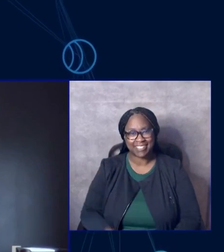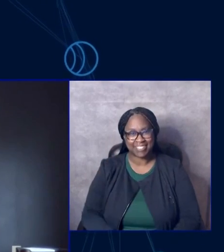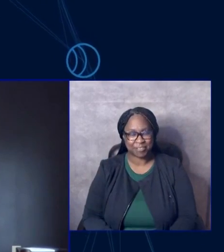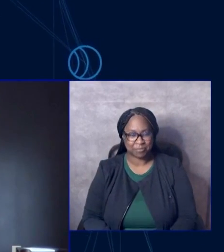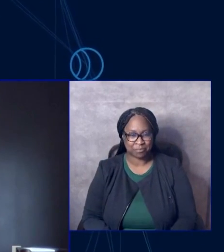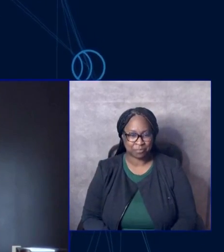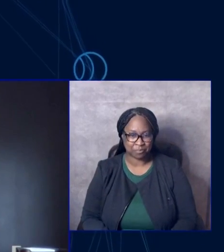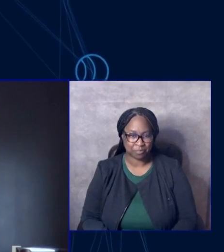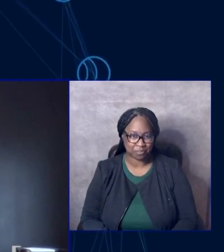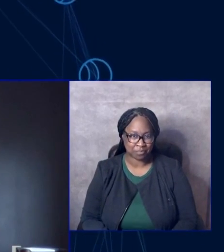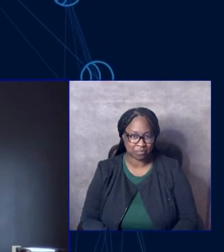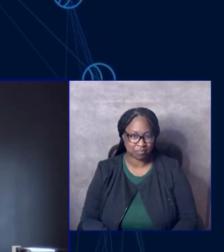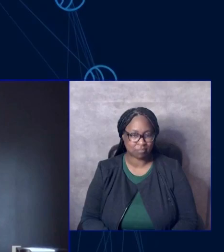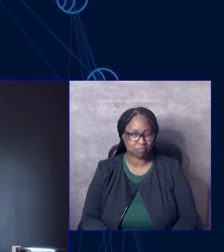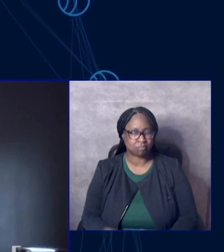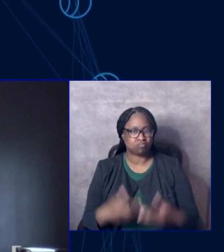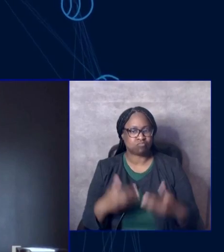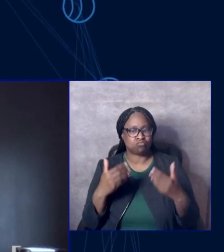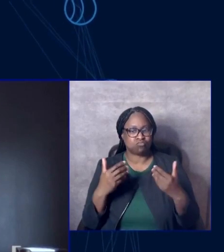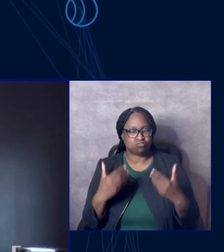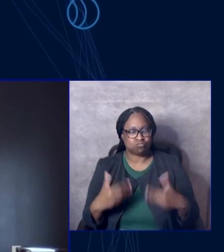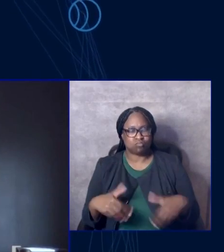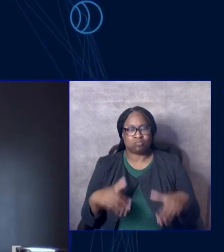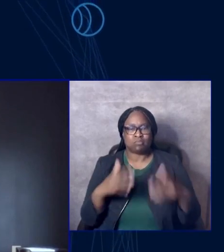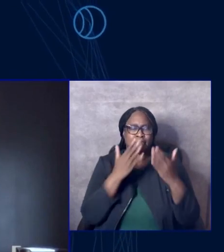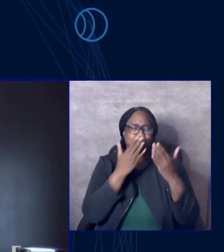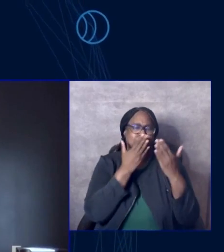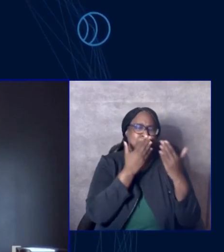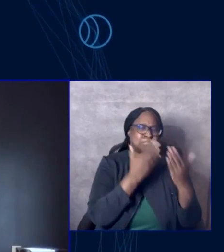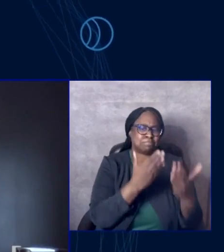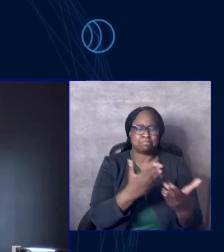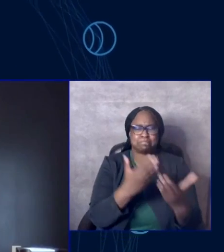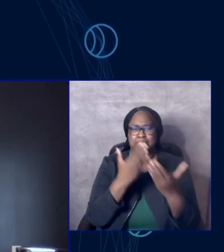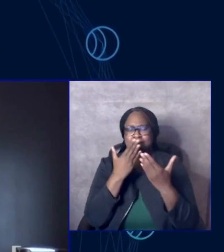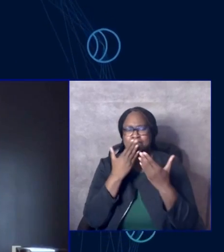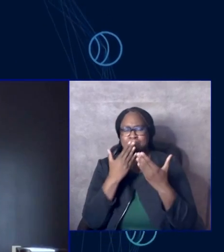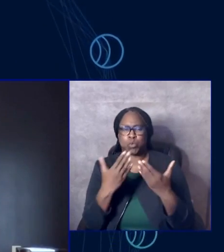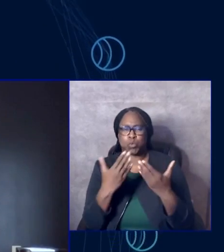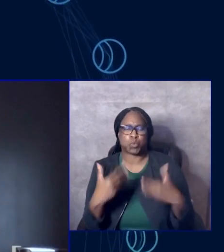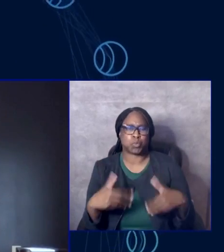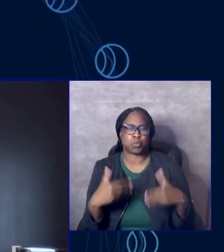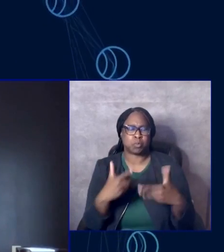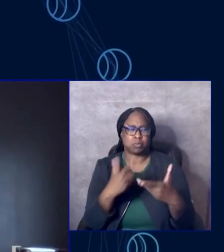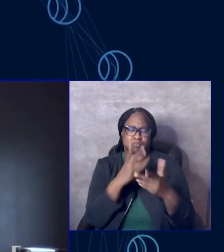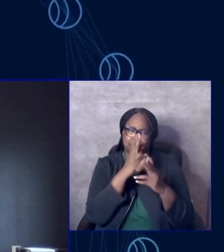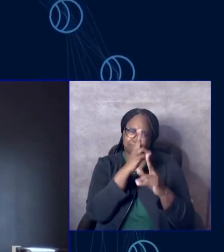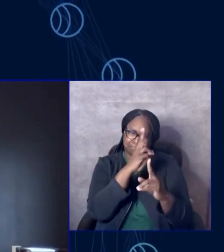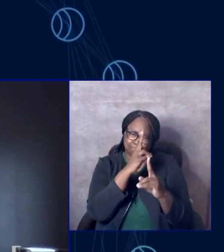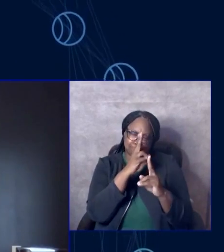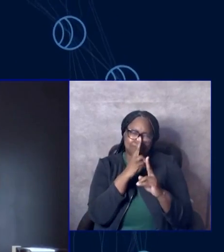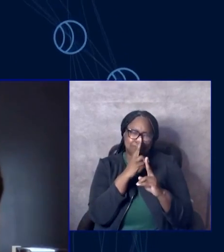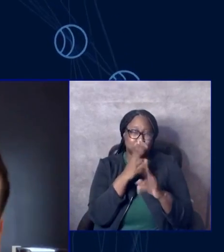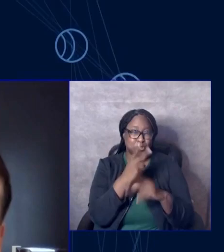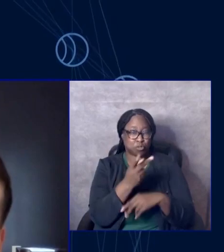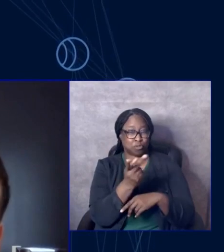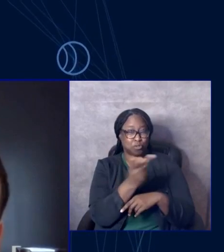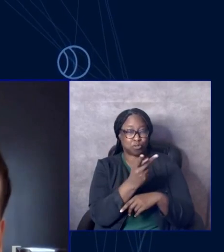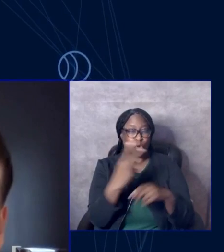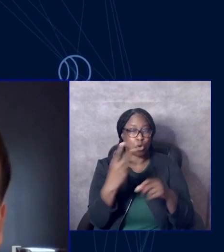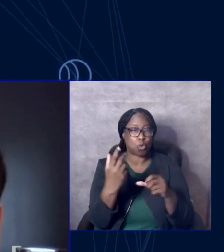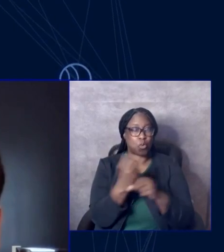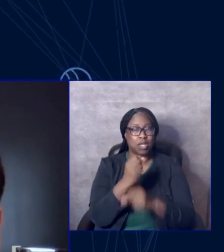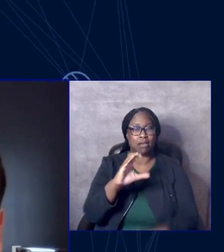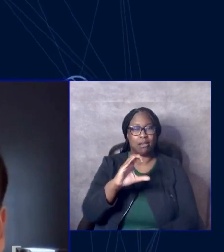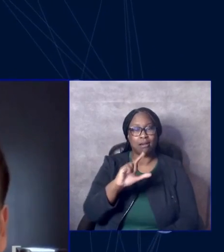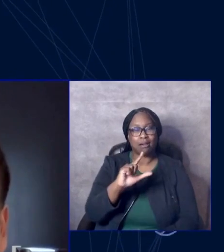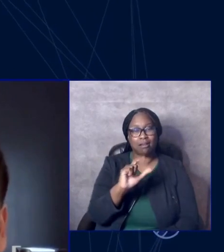Well, a huge thanks to you both. We are incredibly grateful and honored to count you among the winners of the Clarence B. Jones Award. You are